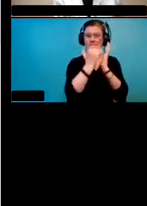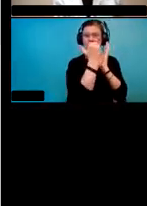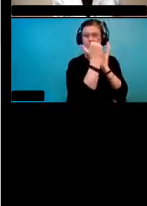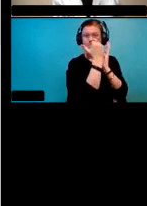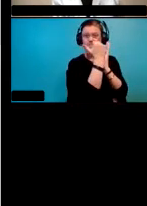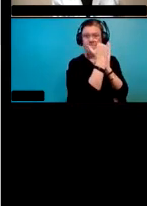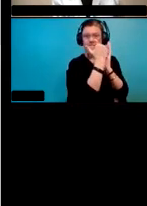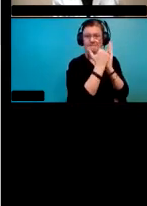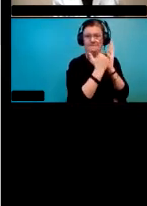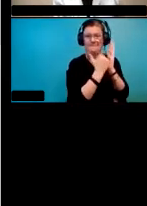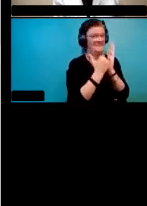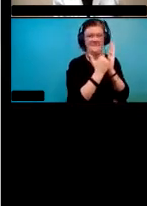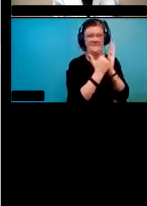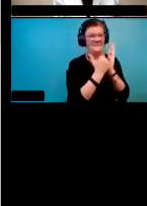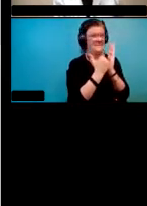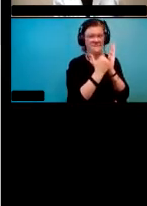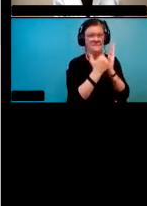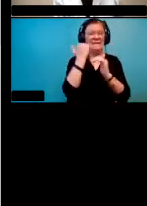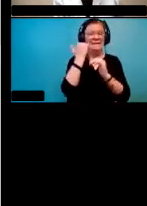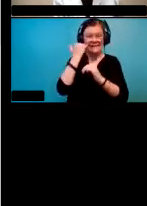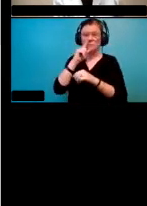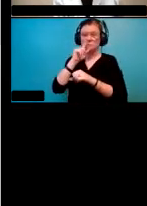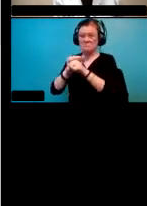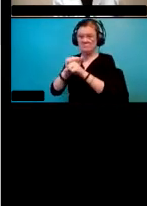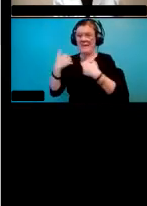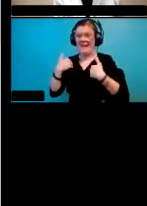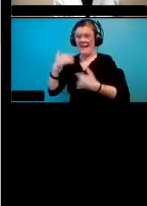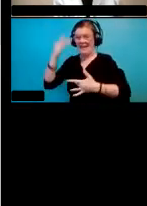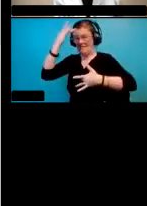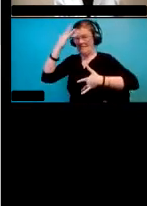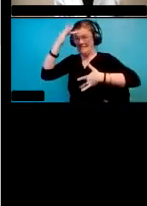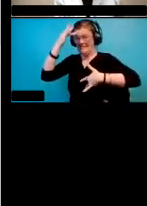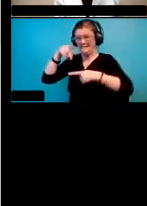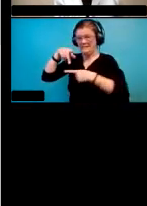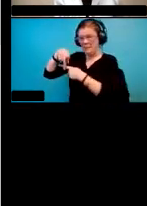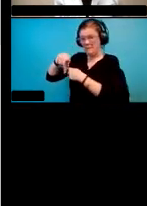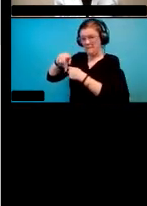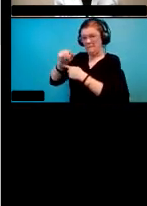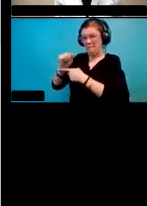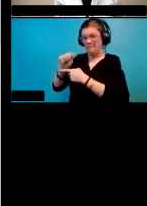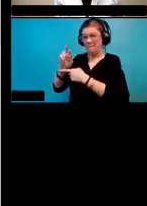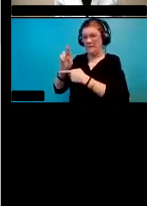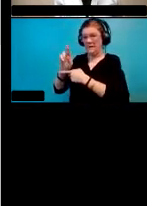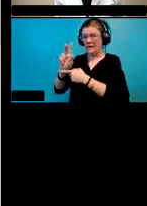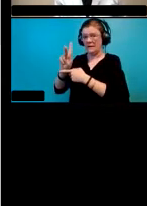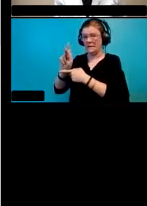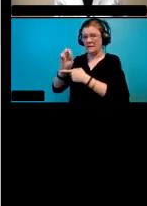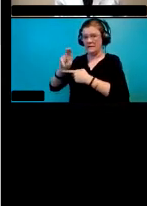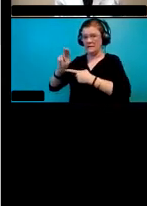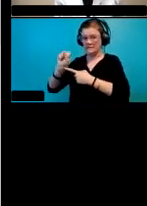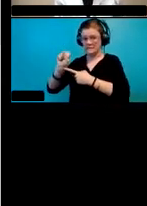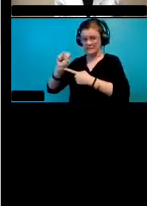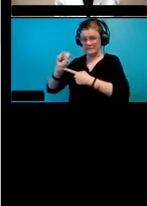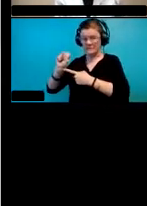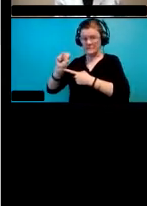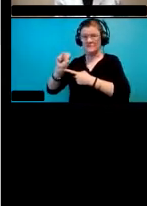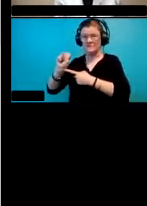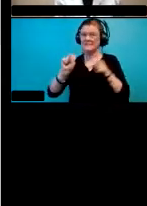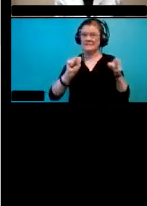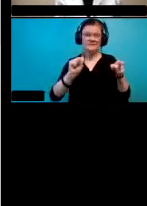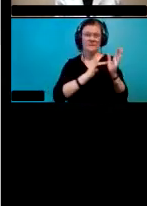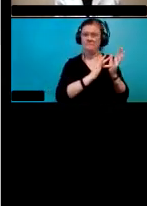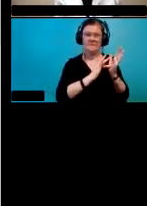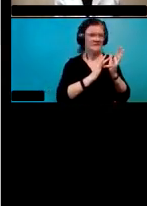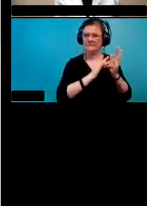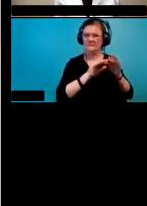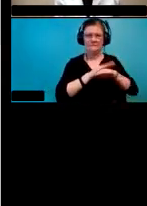avoid if you have Parkinson's disease. They can kick off the process of Parkinson's disease, and